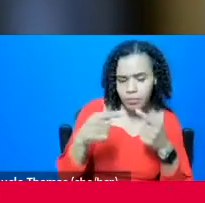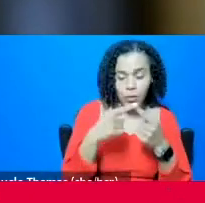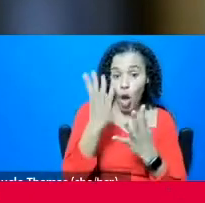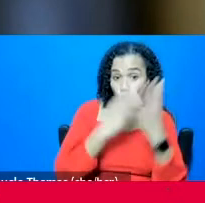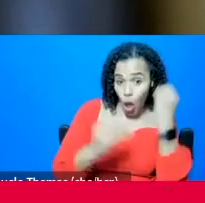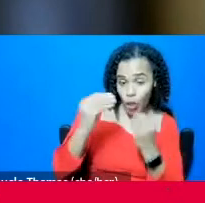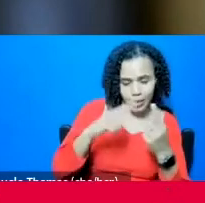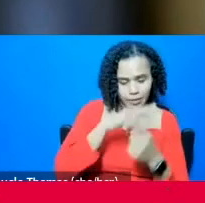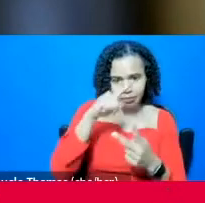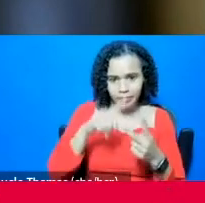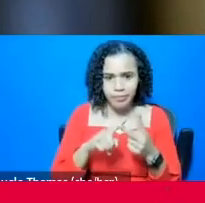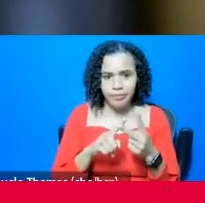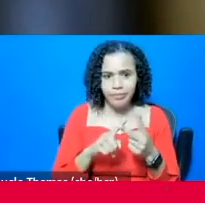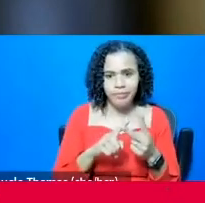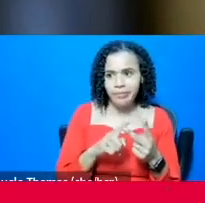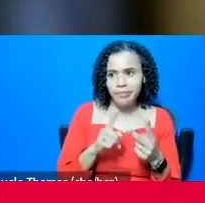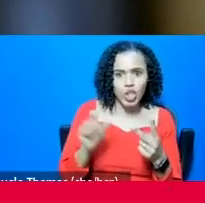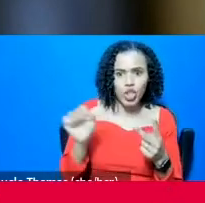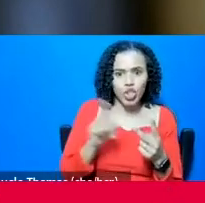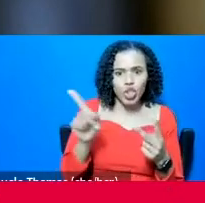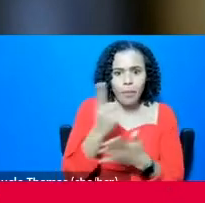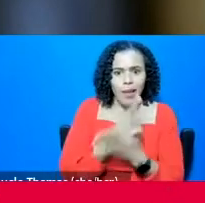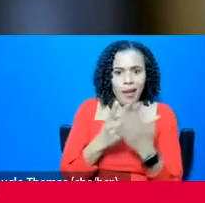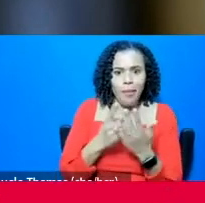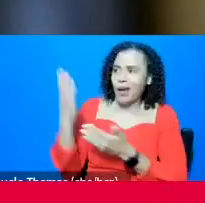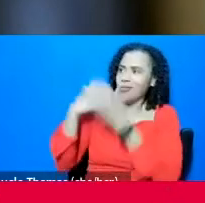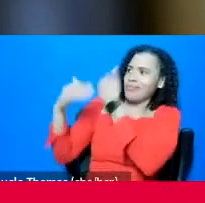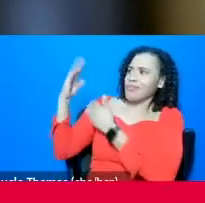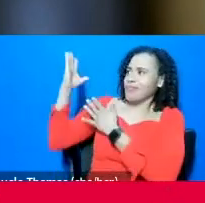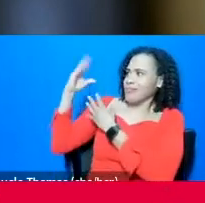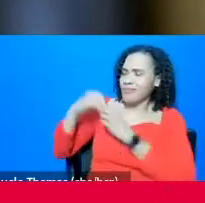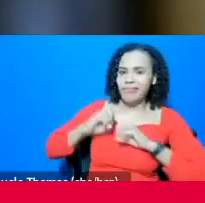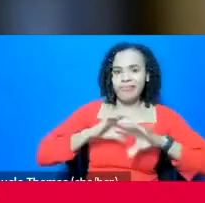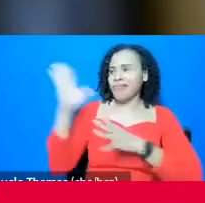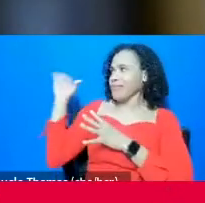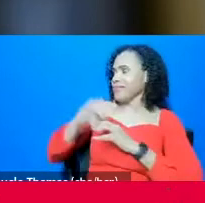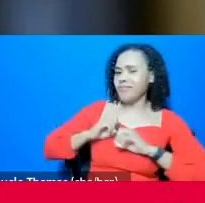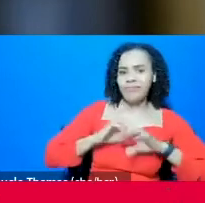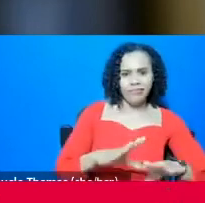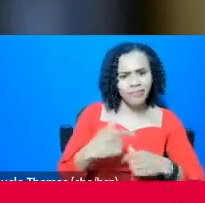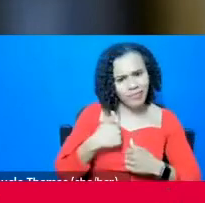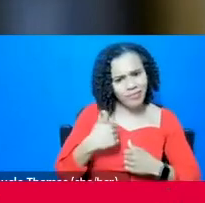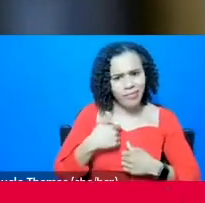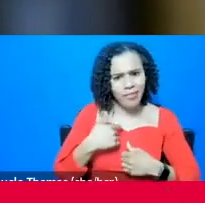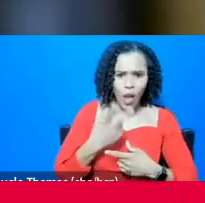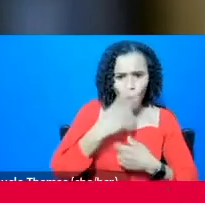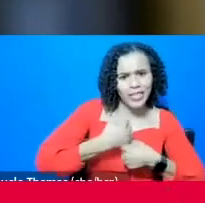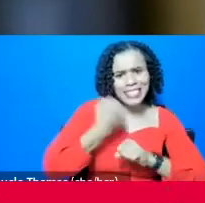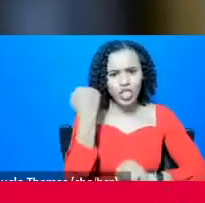about just regurgitating things. As a scientist, as someone that did physical oceanography, who had to learn more